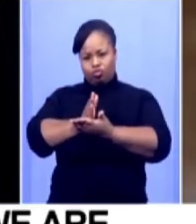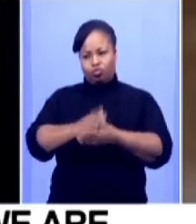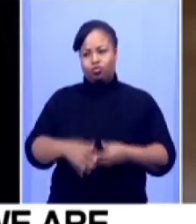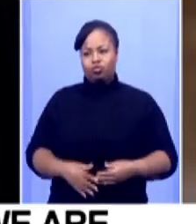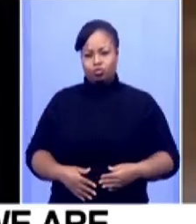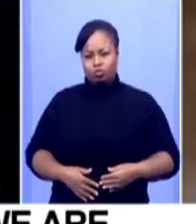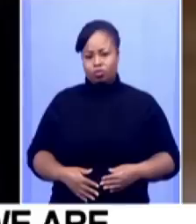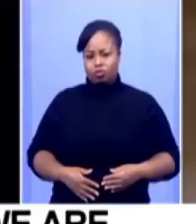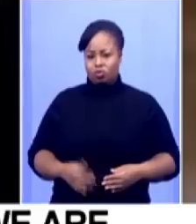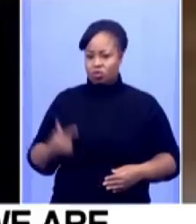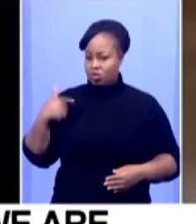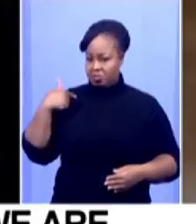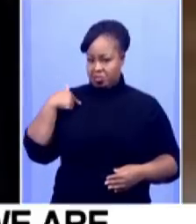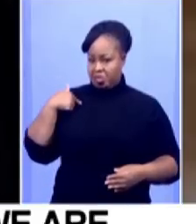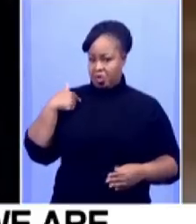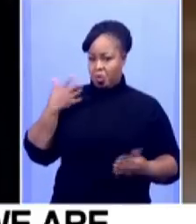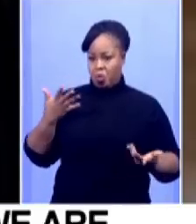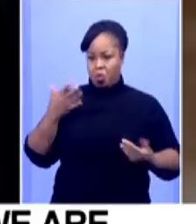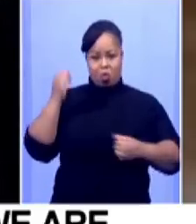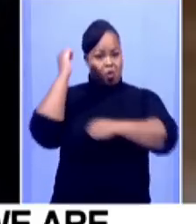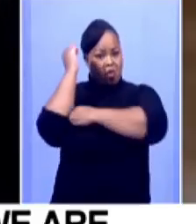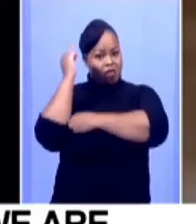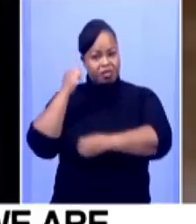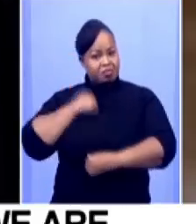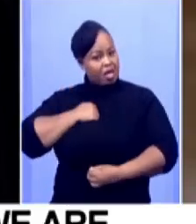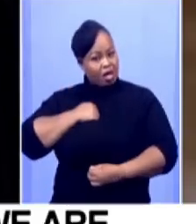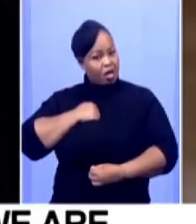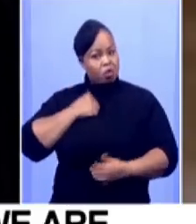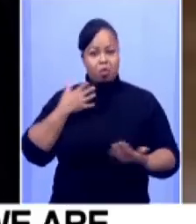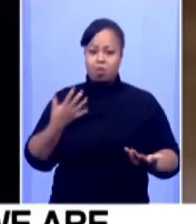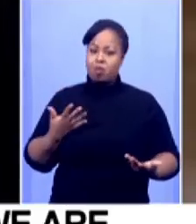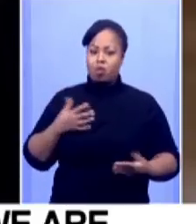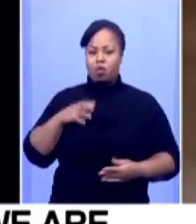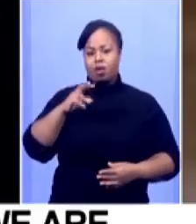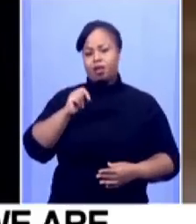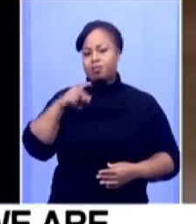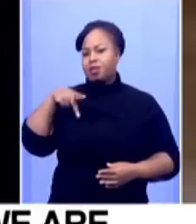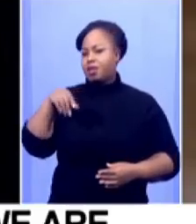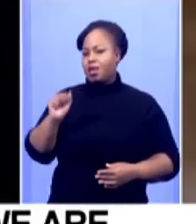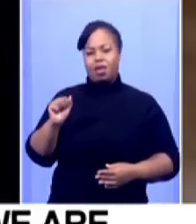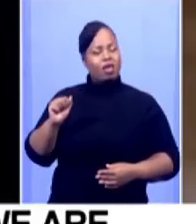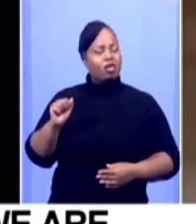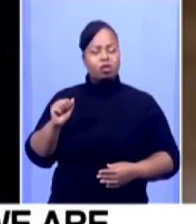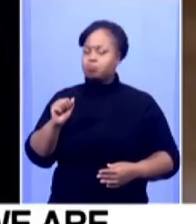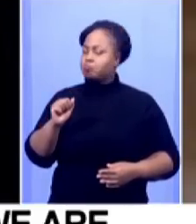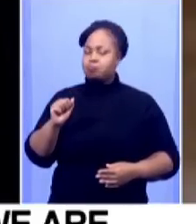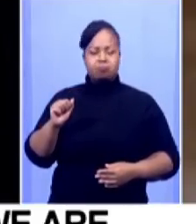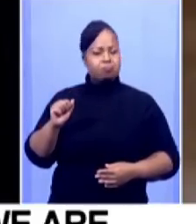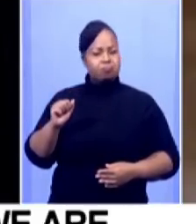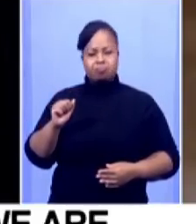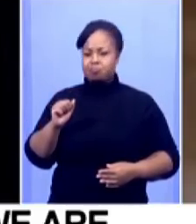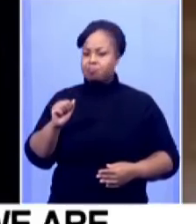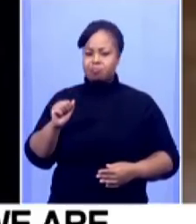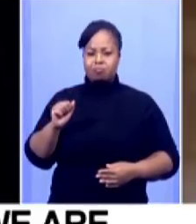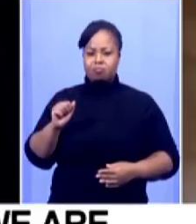neither me, nor my office, nor the National Office of the Prosecuting Authority